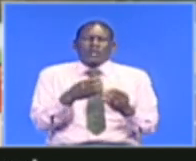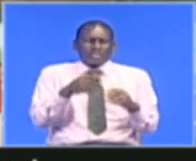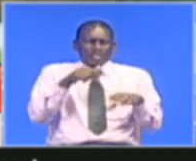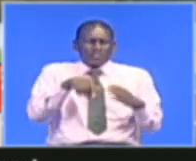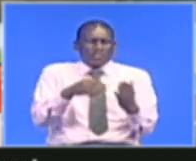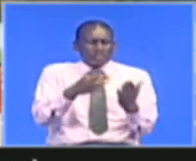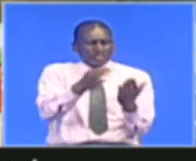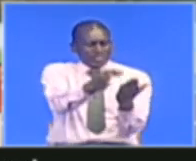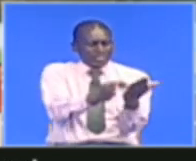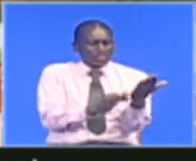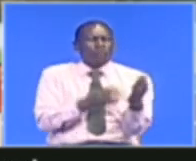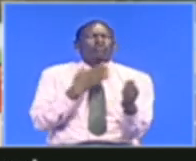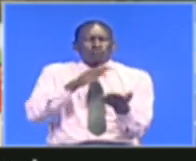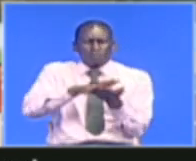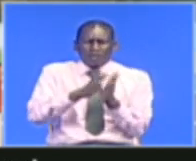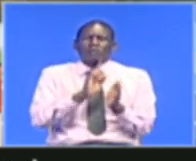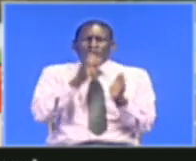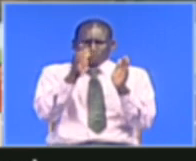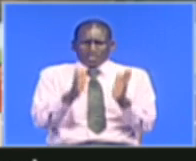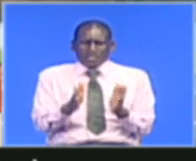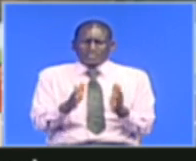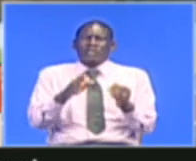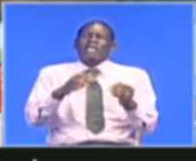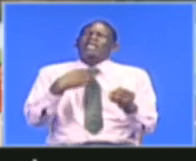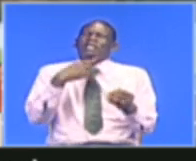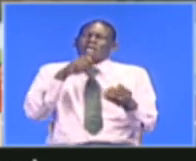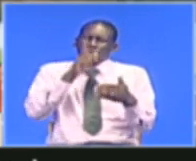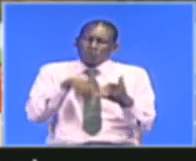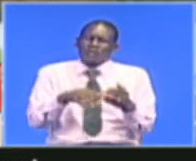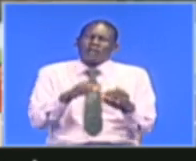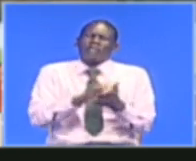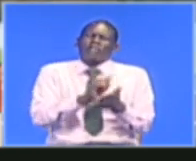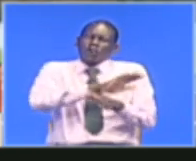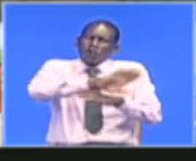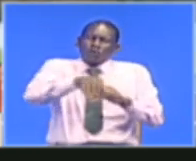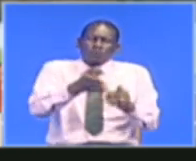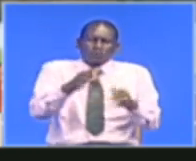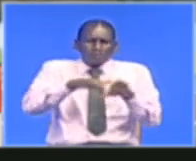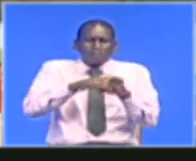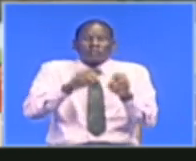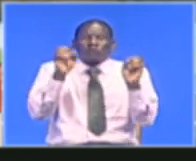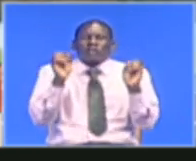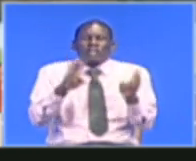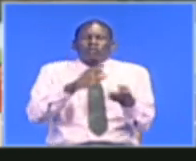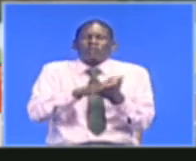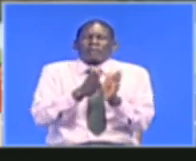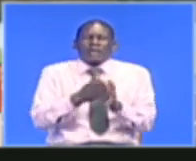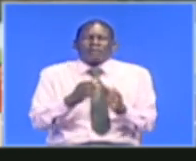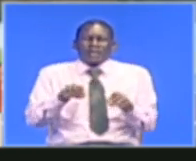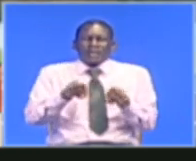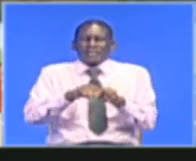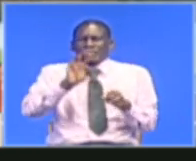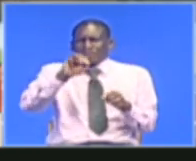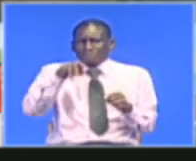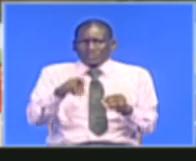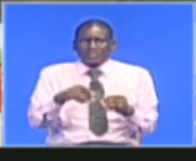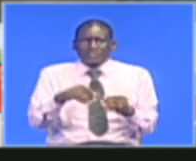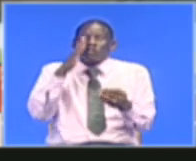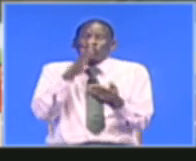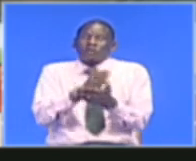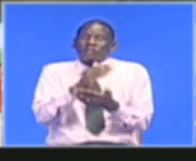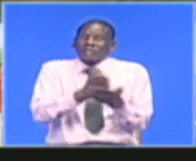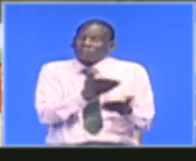on the ballot was that they are eligible to vie as members of parliament. Indeed, some of them